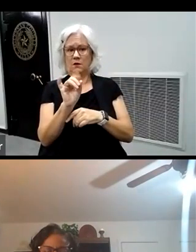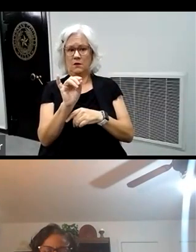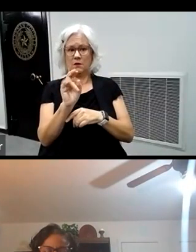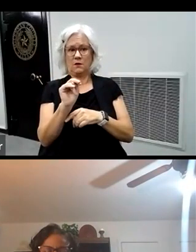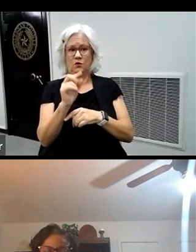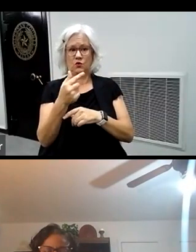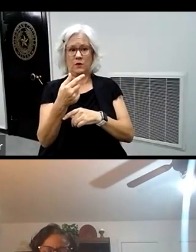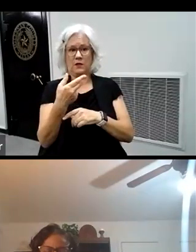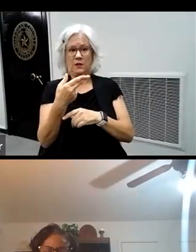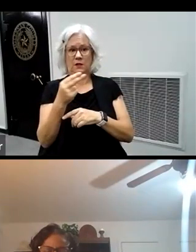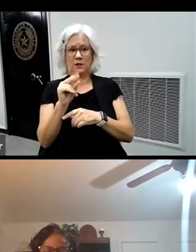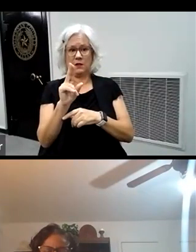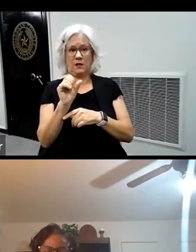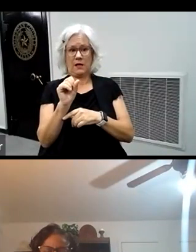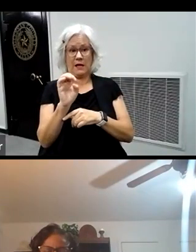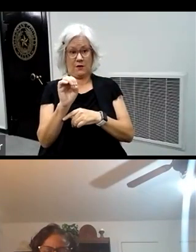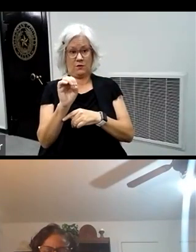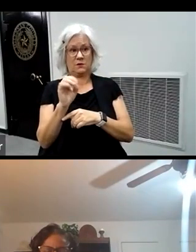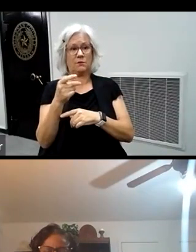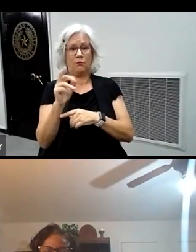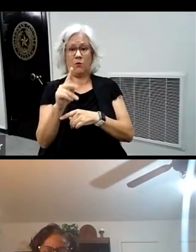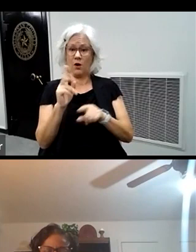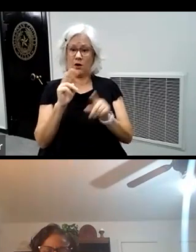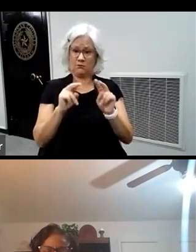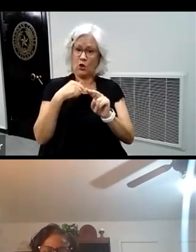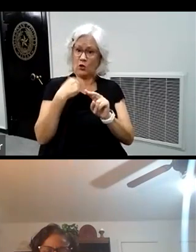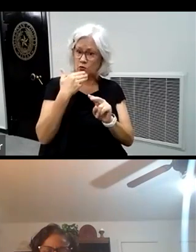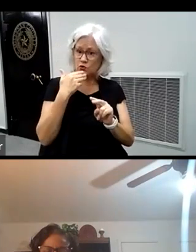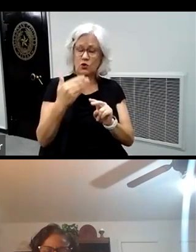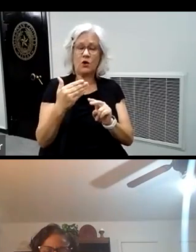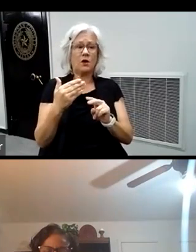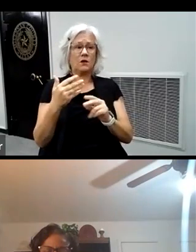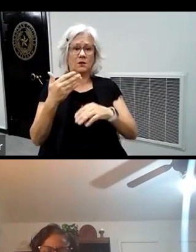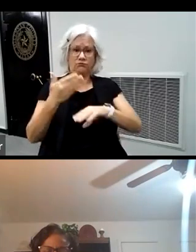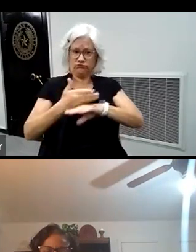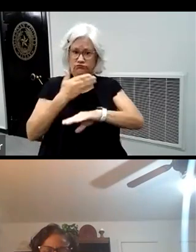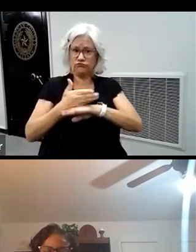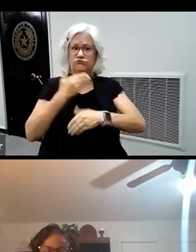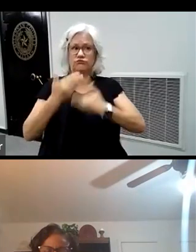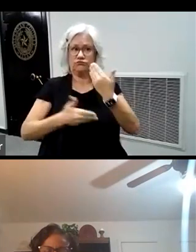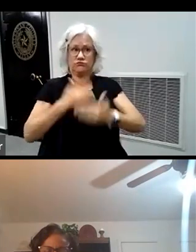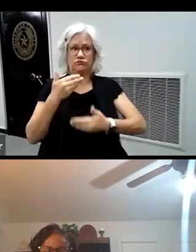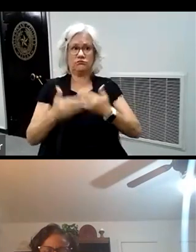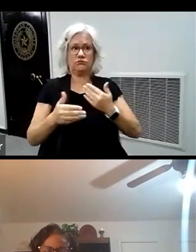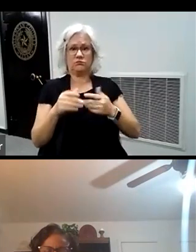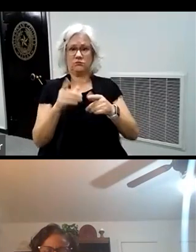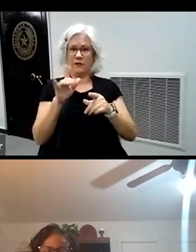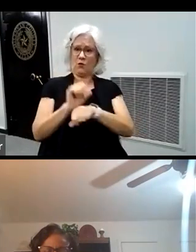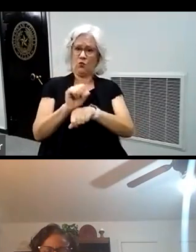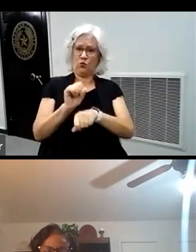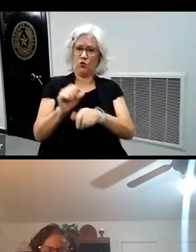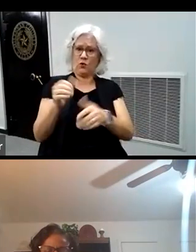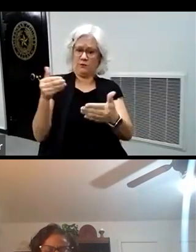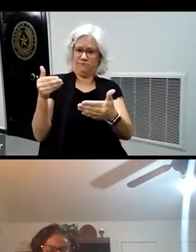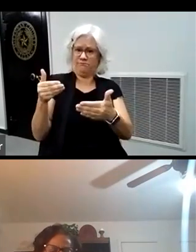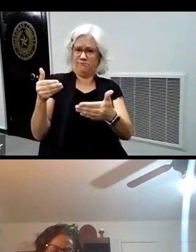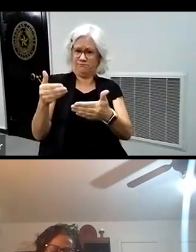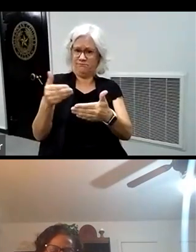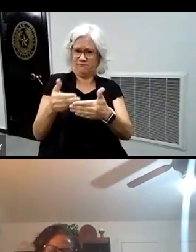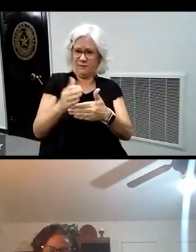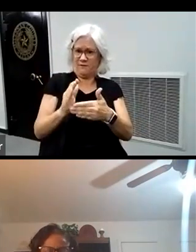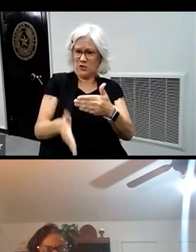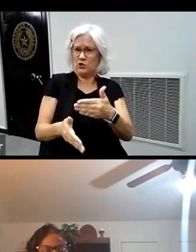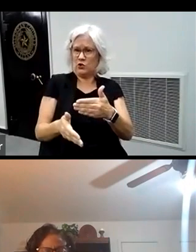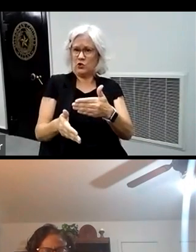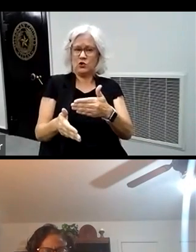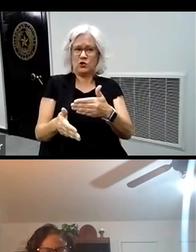and looking good. It's coming along real well. We can see that that work will be completed